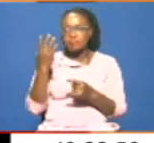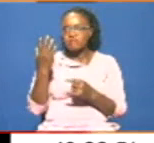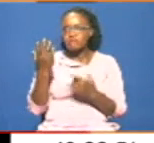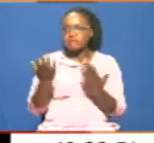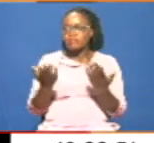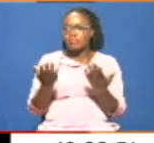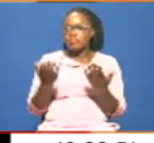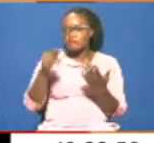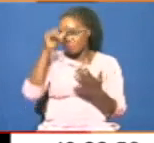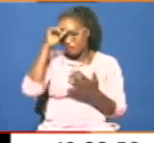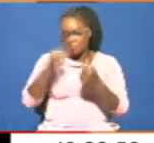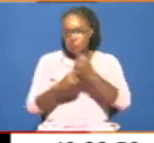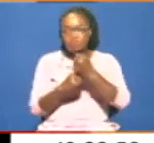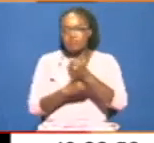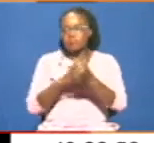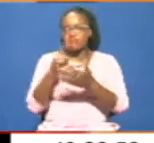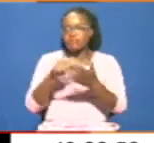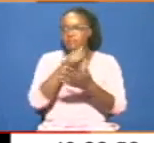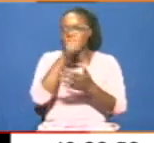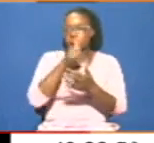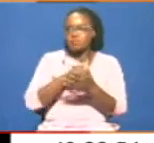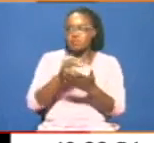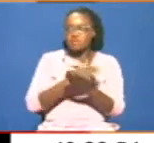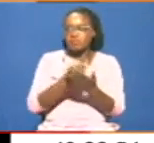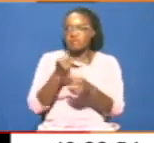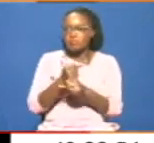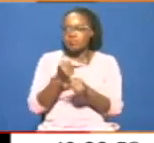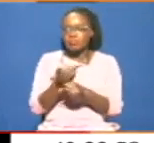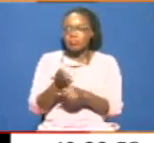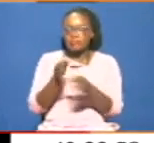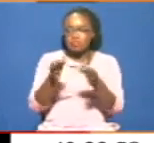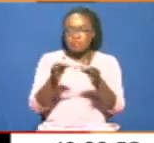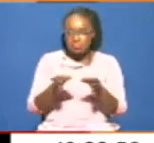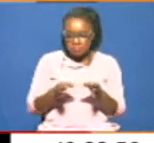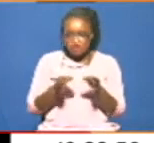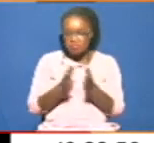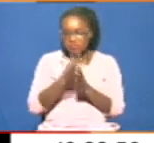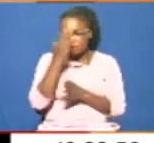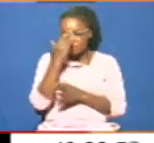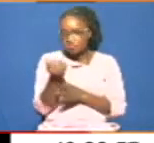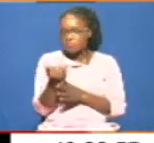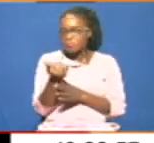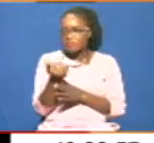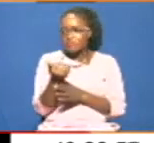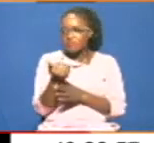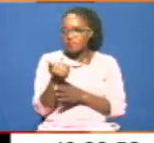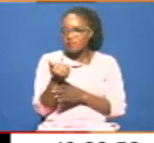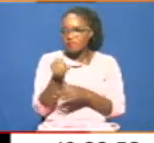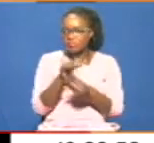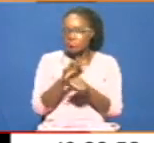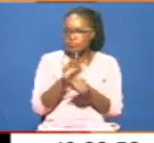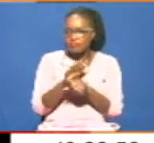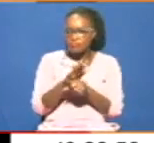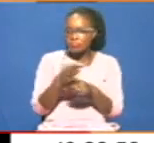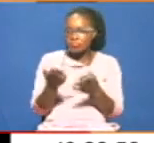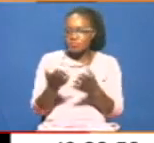government support and what the private sector is doing, mm-hmm. goes back to Treasury, mm-hmm. Because lots of our handicaps come taxation from there,